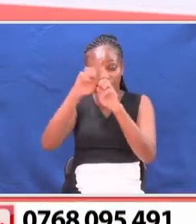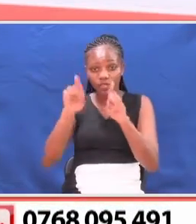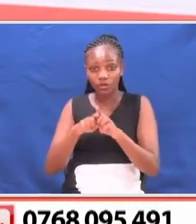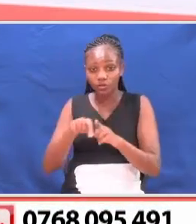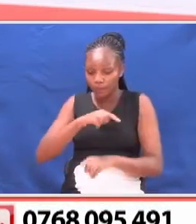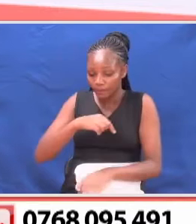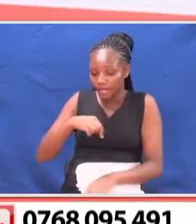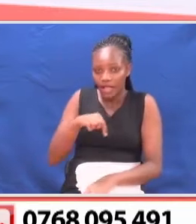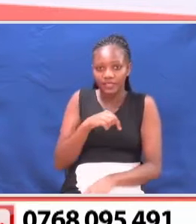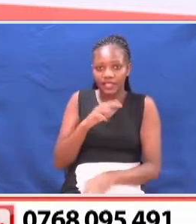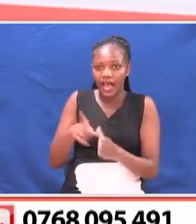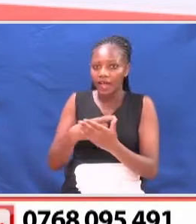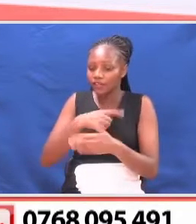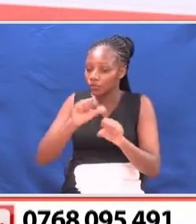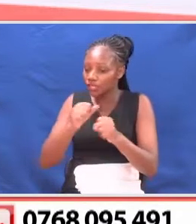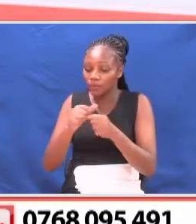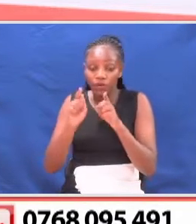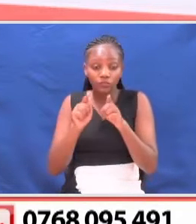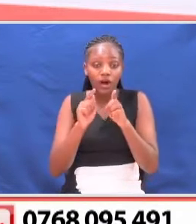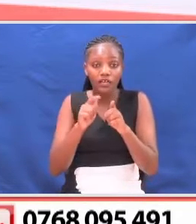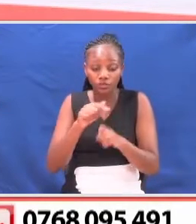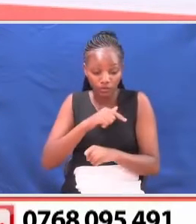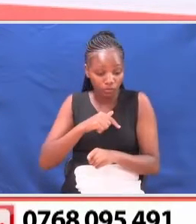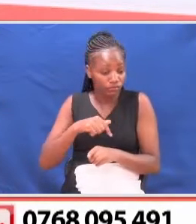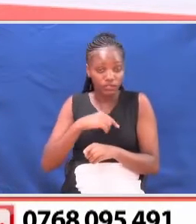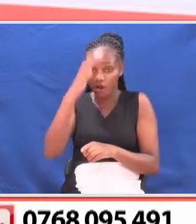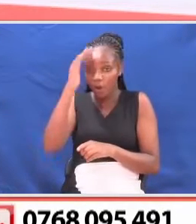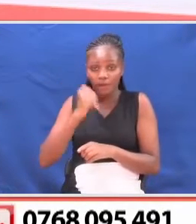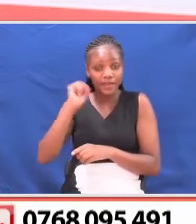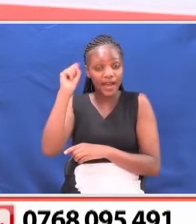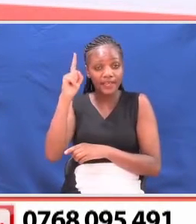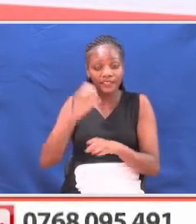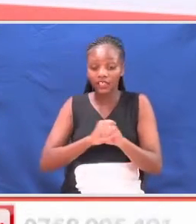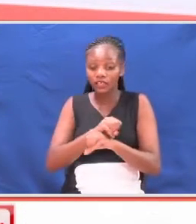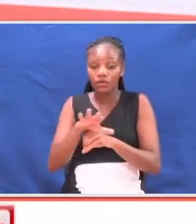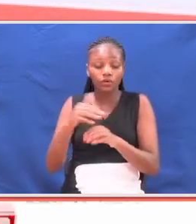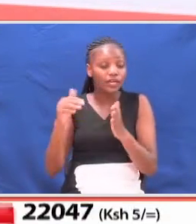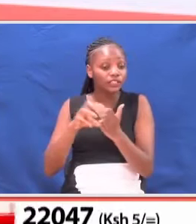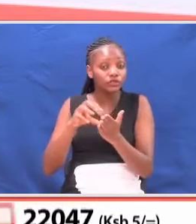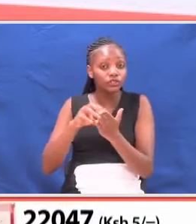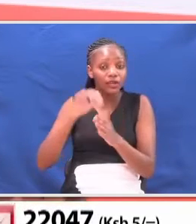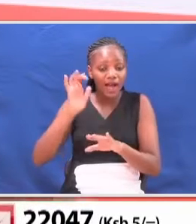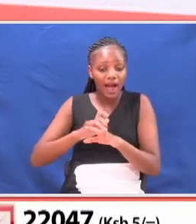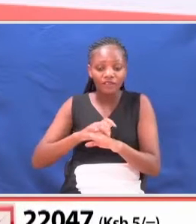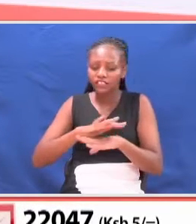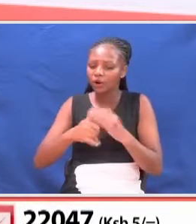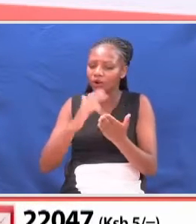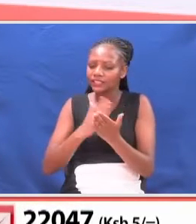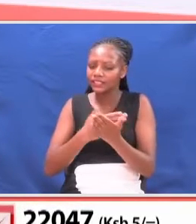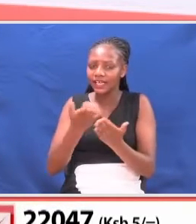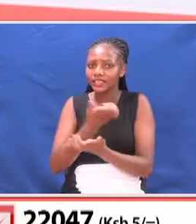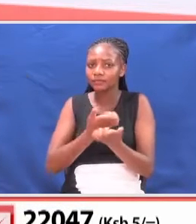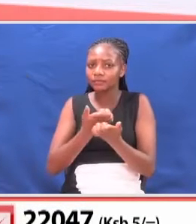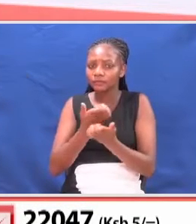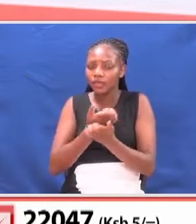by us. And we can't blame it entirely on us, because I understand the COVID-19 pandemic has had a toll order, especially